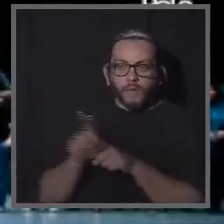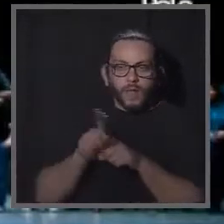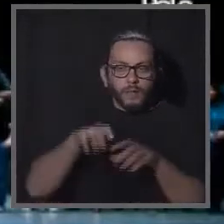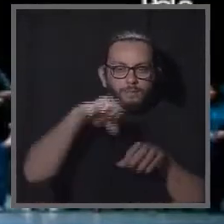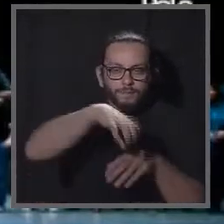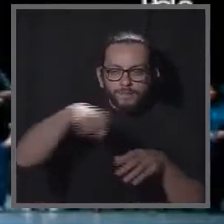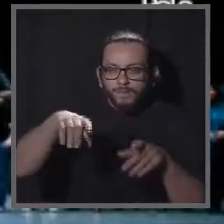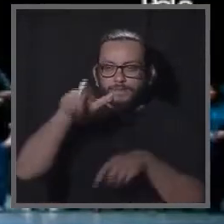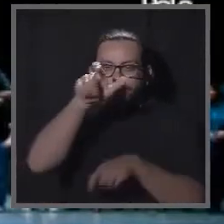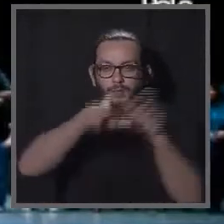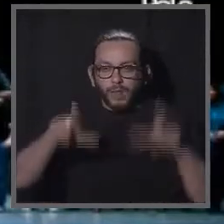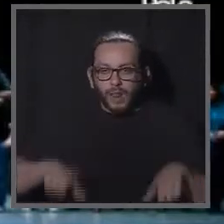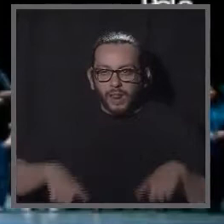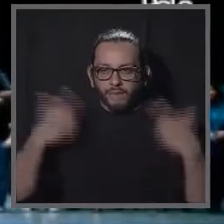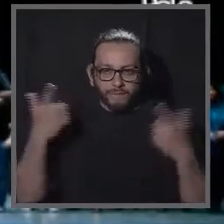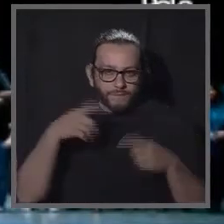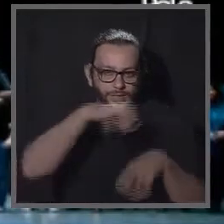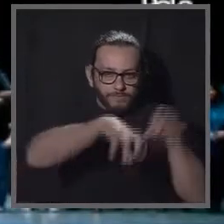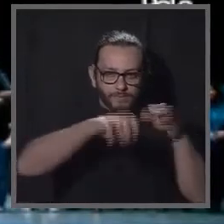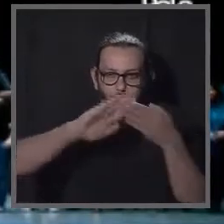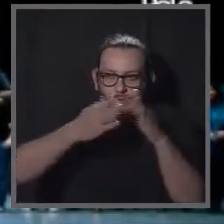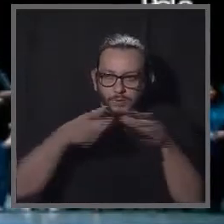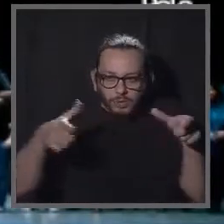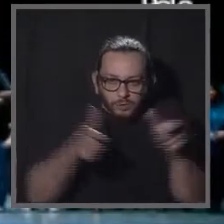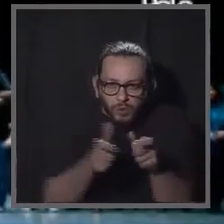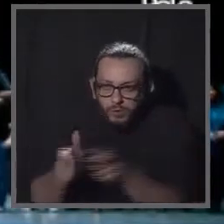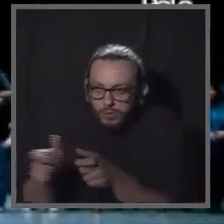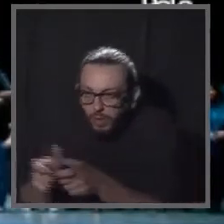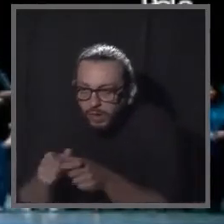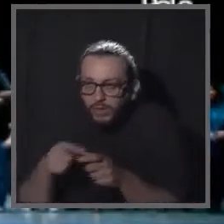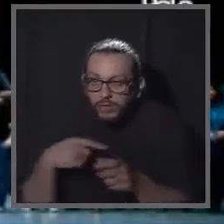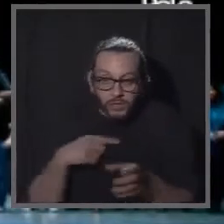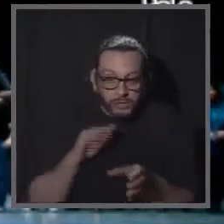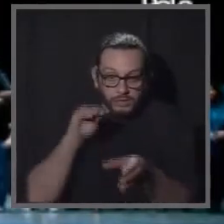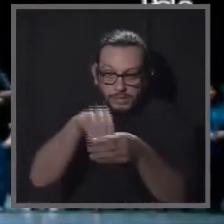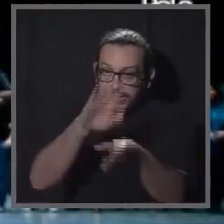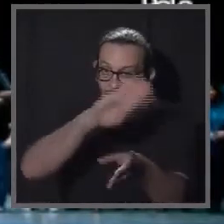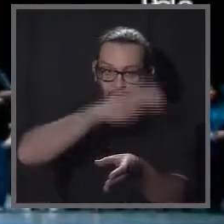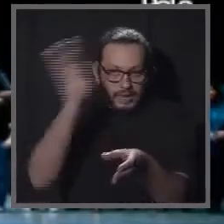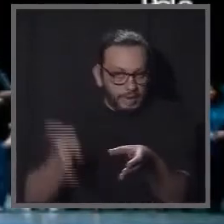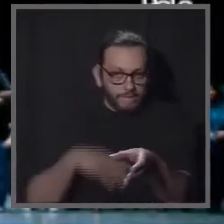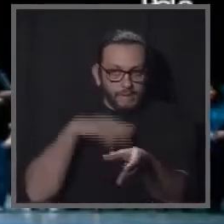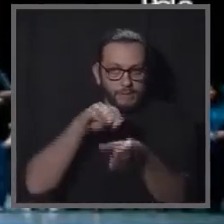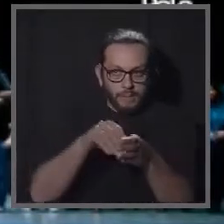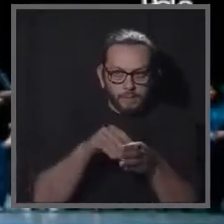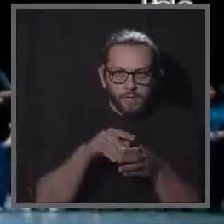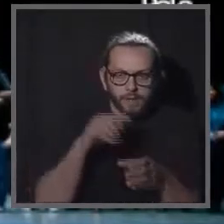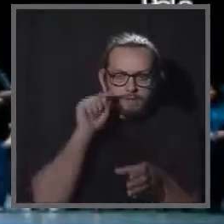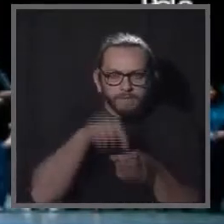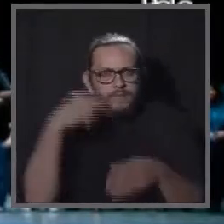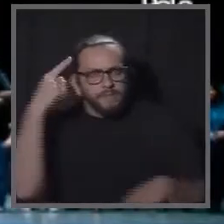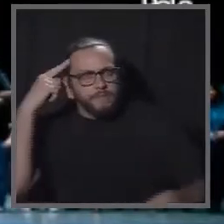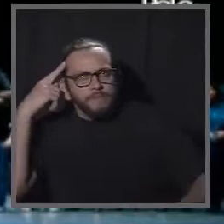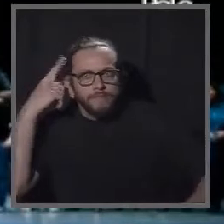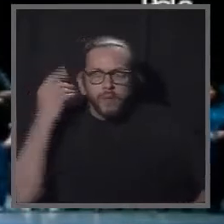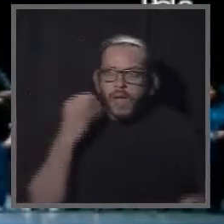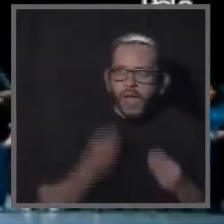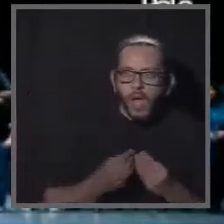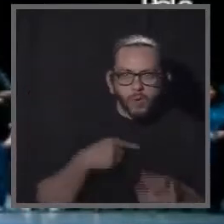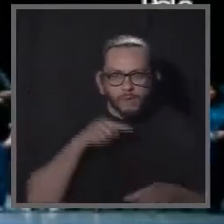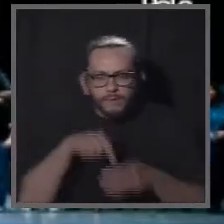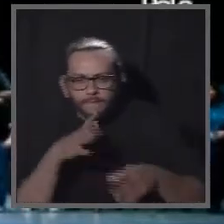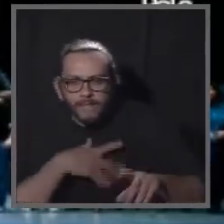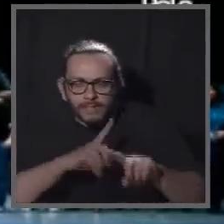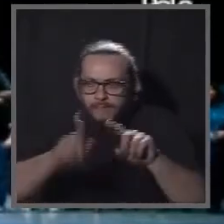these predetermined ideas of a specific location that they had never visited before. So we tried to explain what